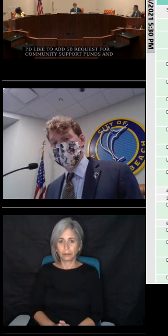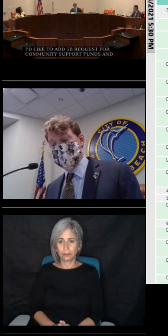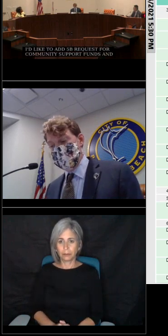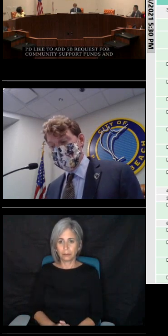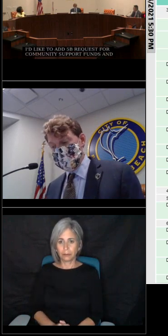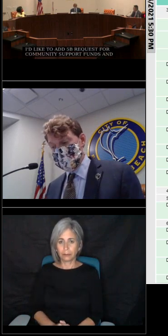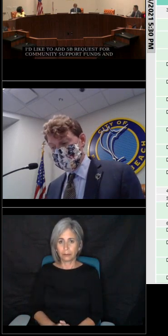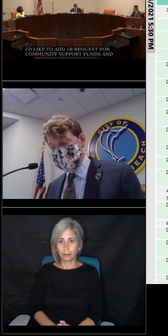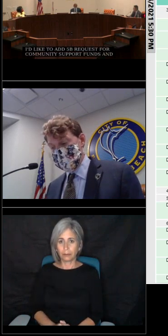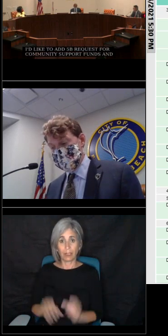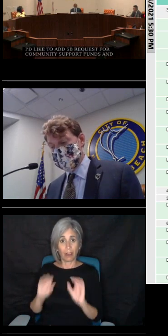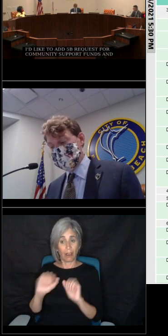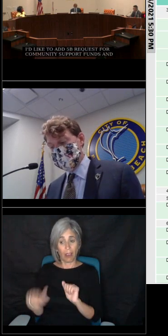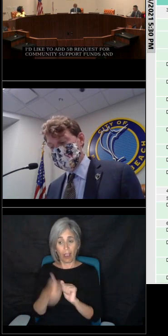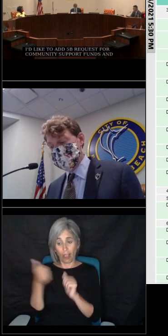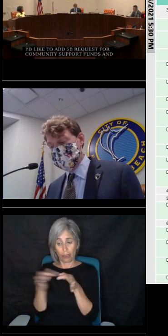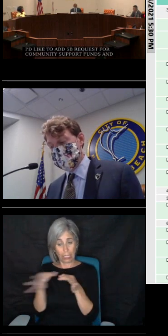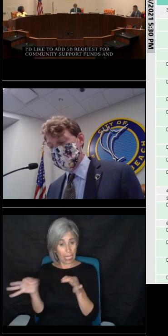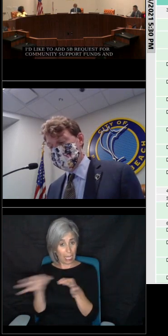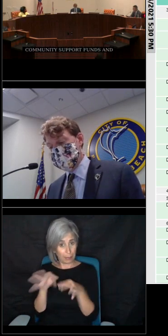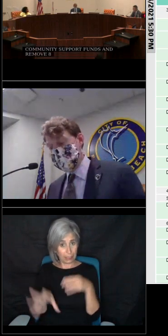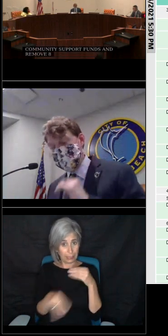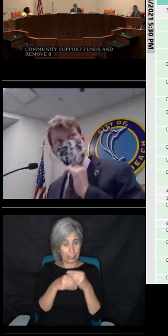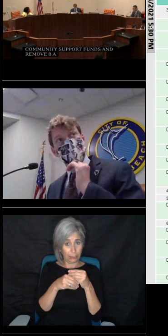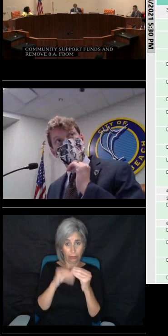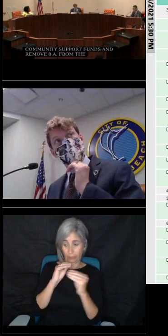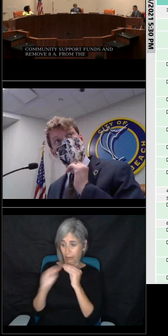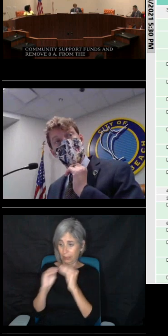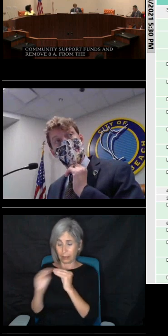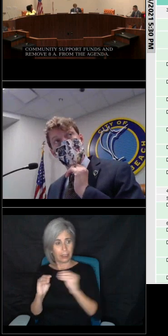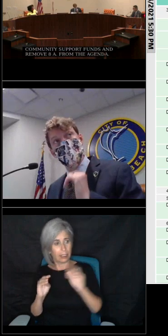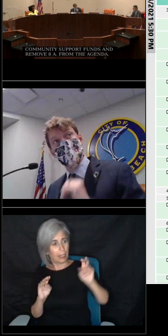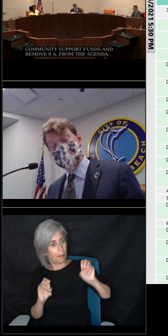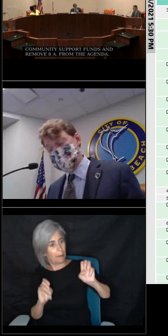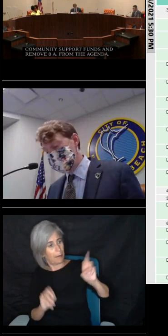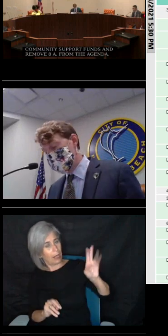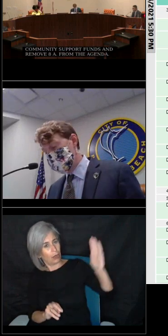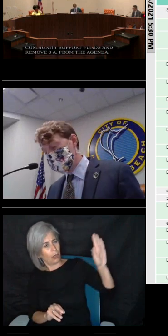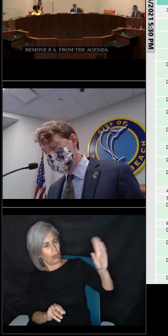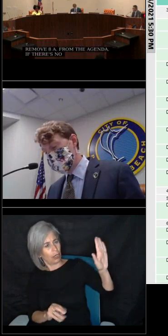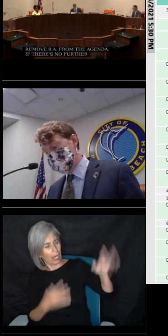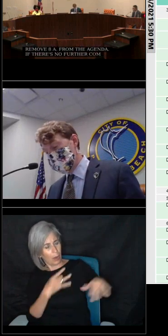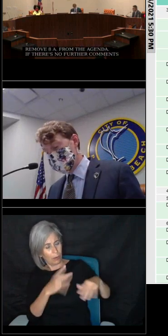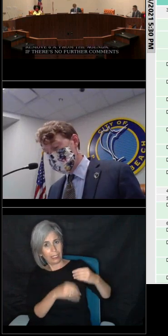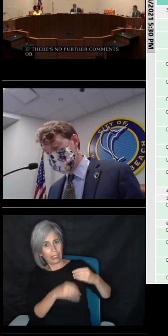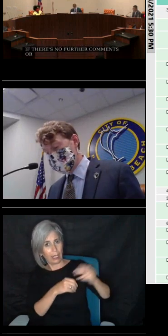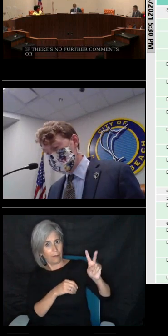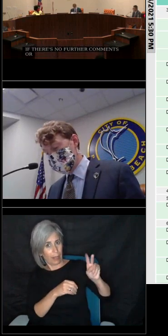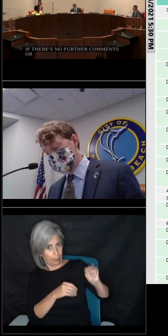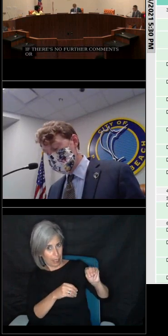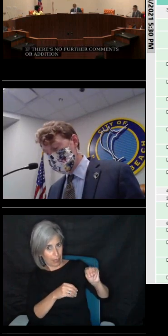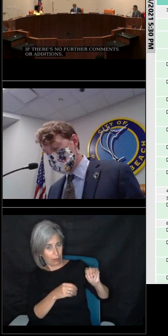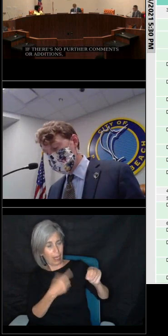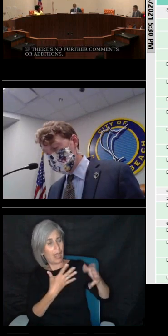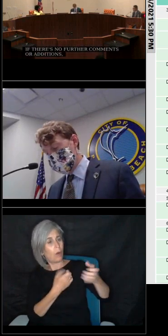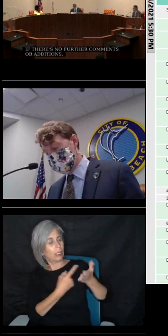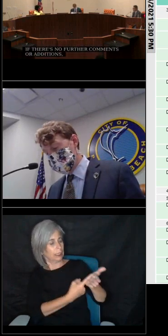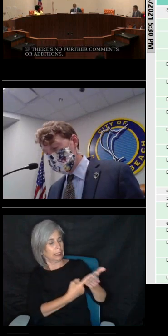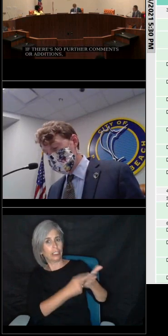If there's no further comments or additions, deletions, or corrections. Mayor. Yes. I would like to add a discussion regarding